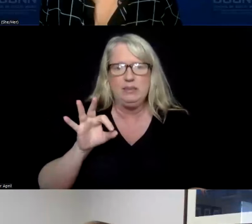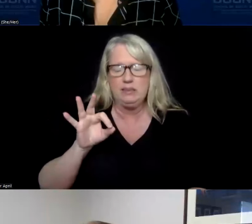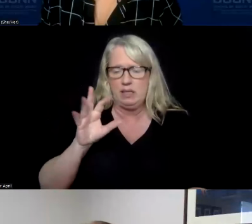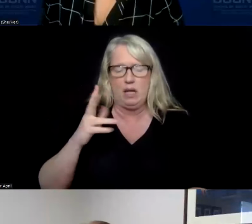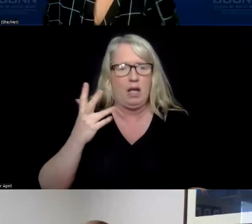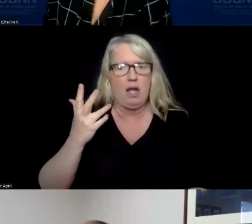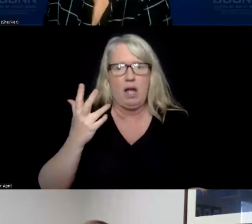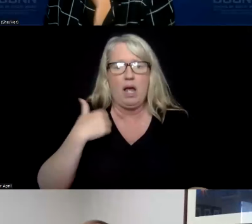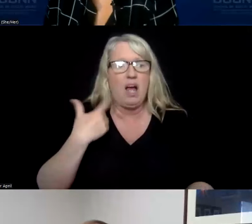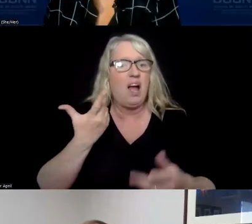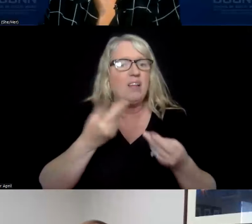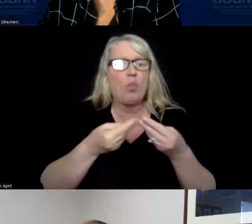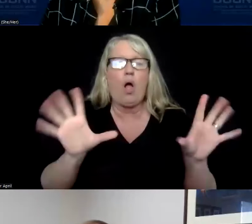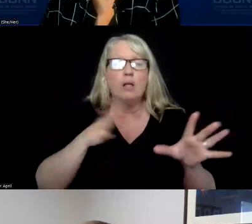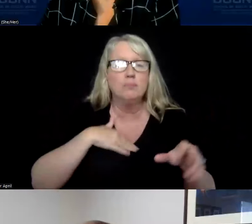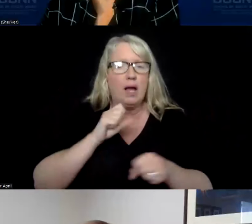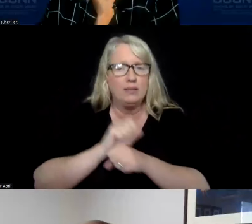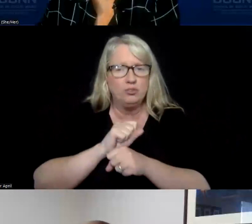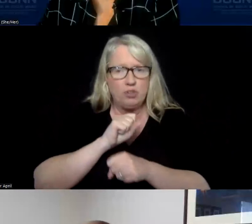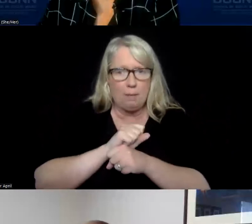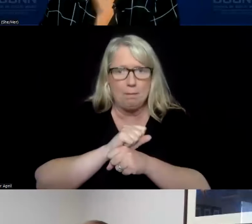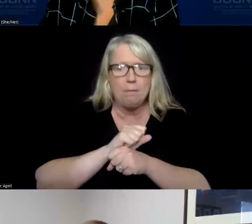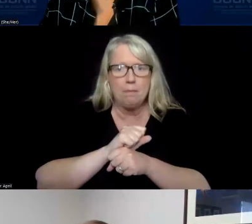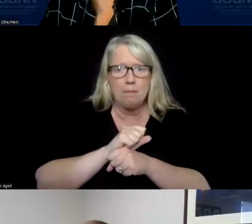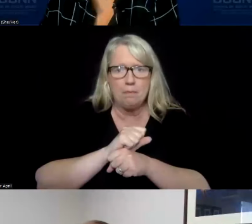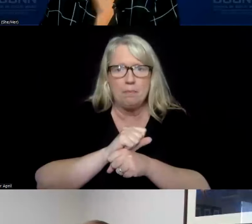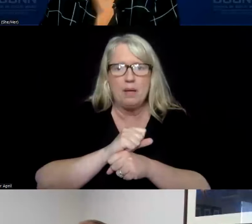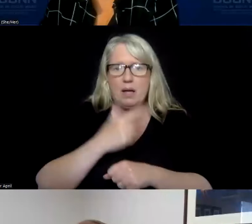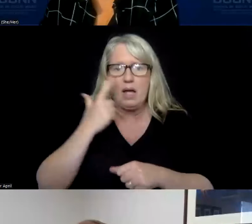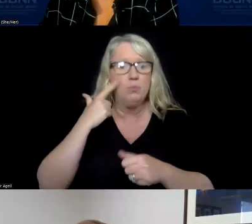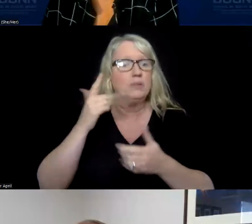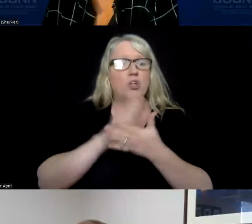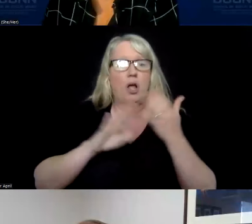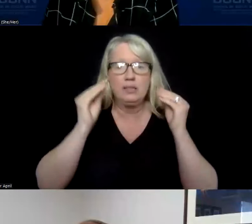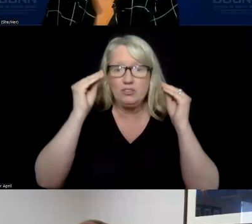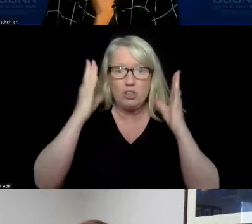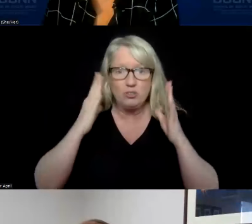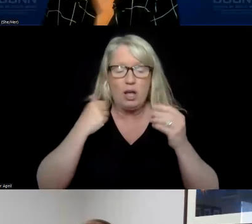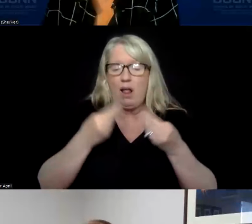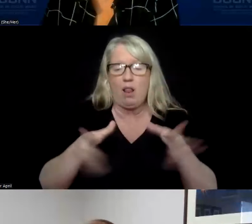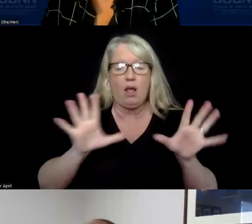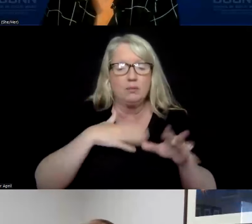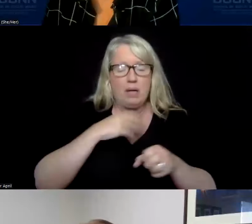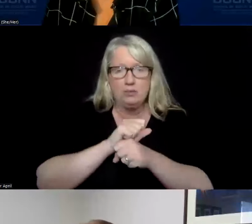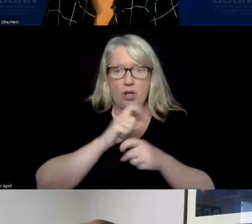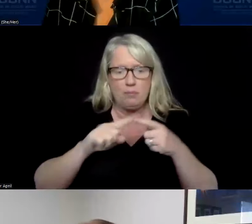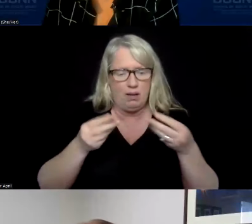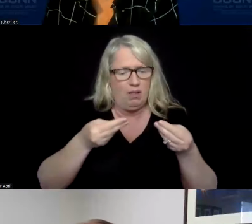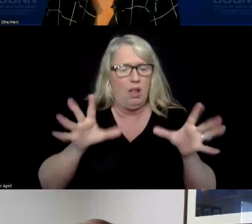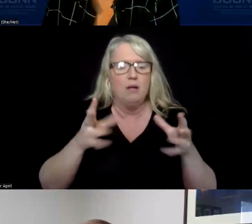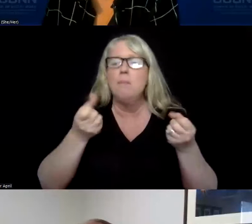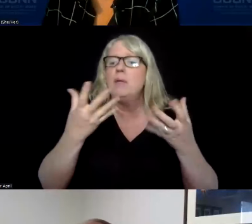lost my job. As I was a college administrator, I lost my job. I lost many of my